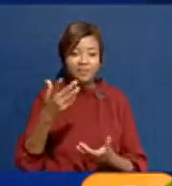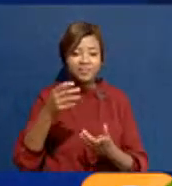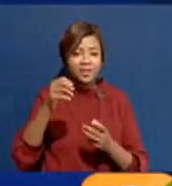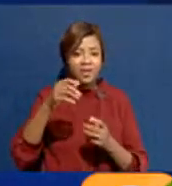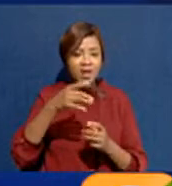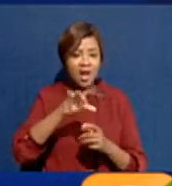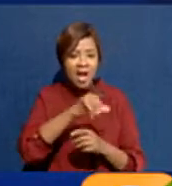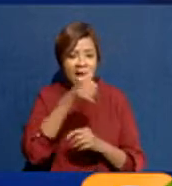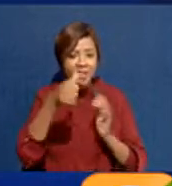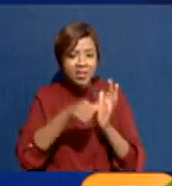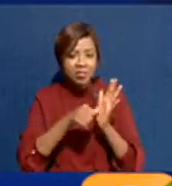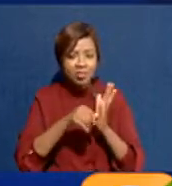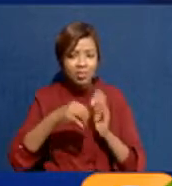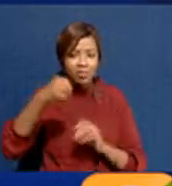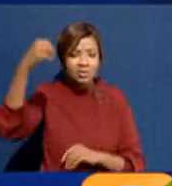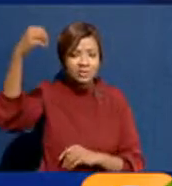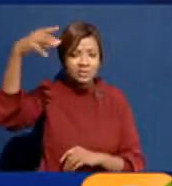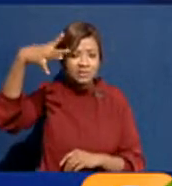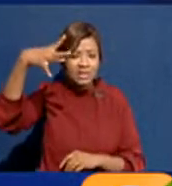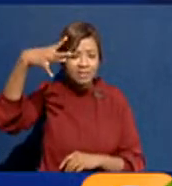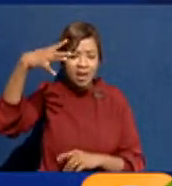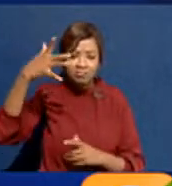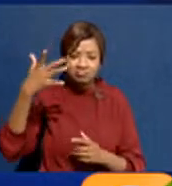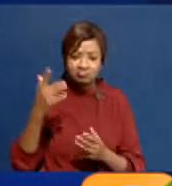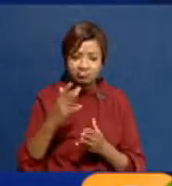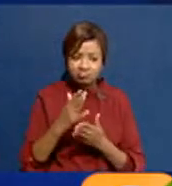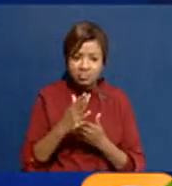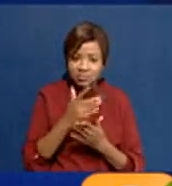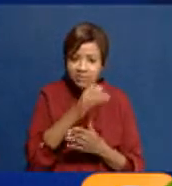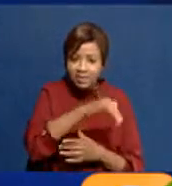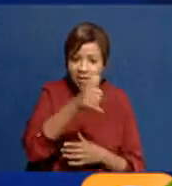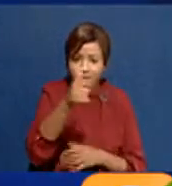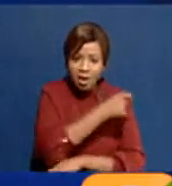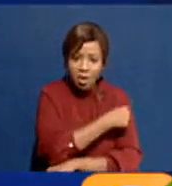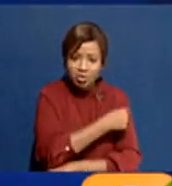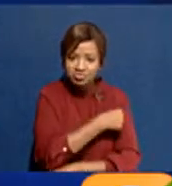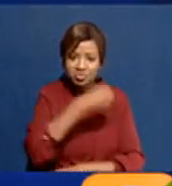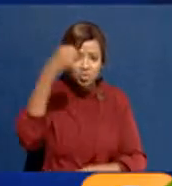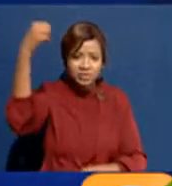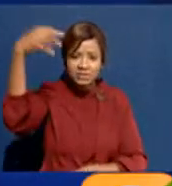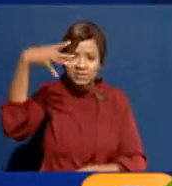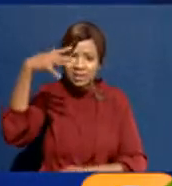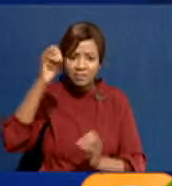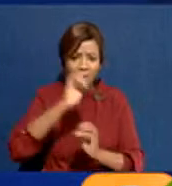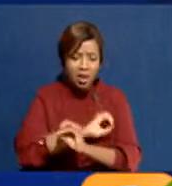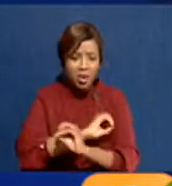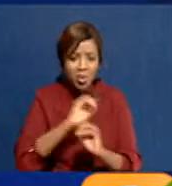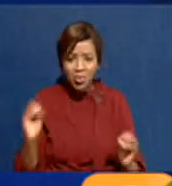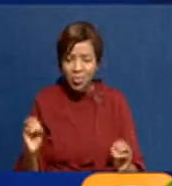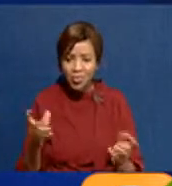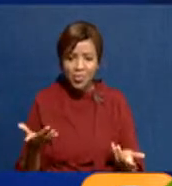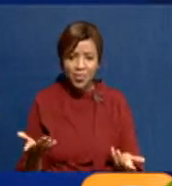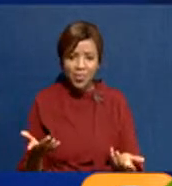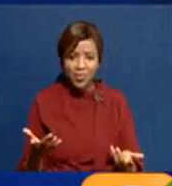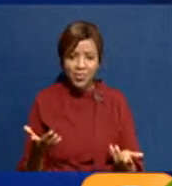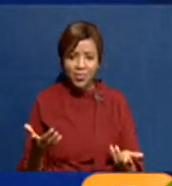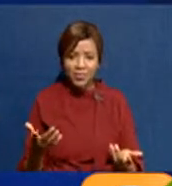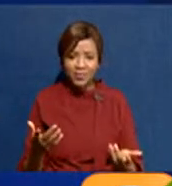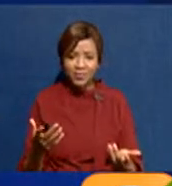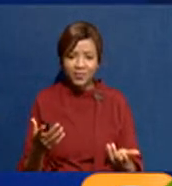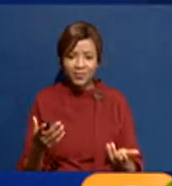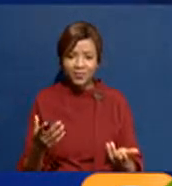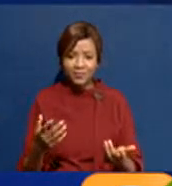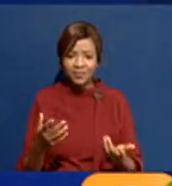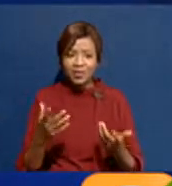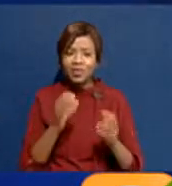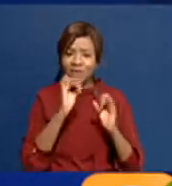didn't talk about that electricity not being there at all, because there are places whereby there's no electricity. It doesn't mean that where there's